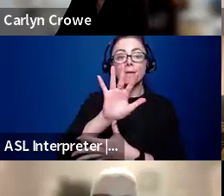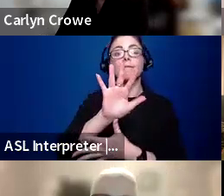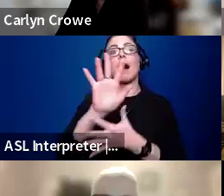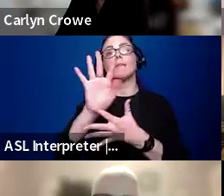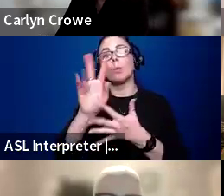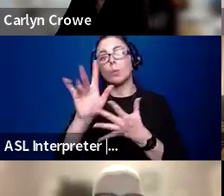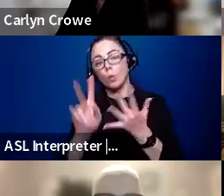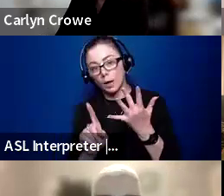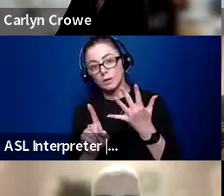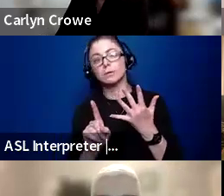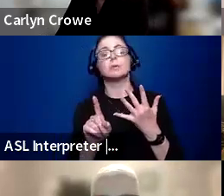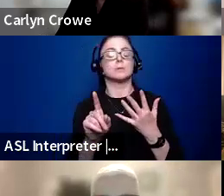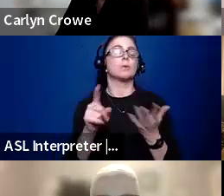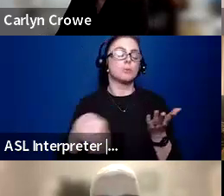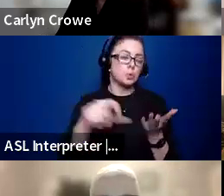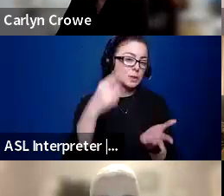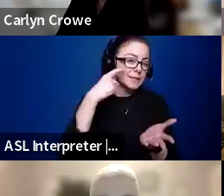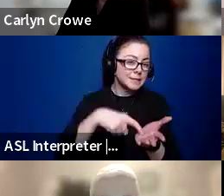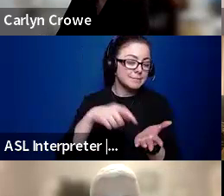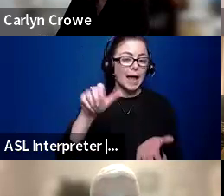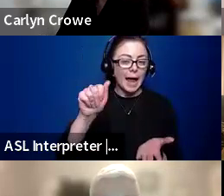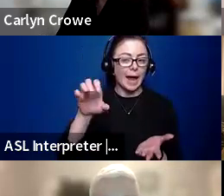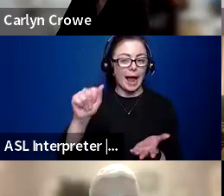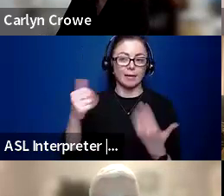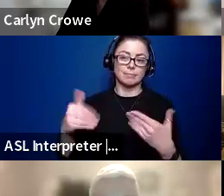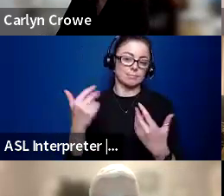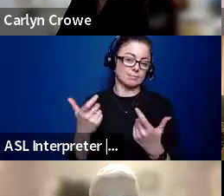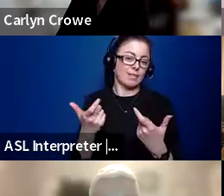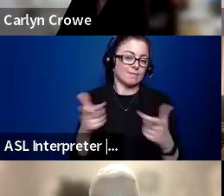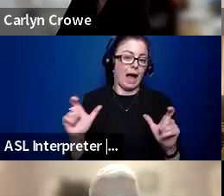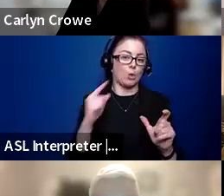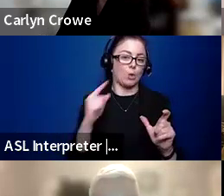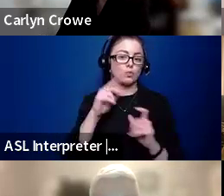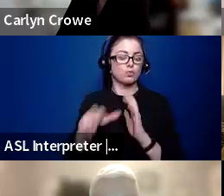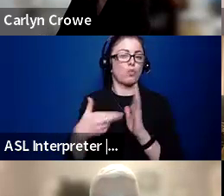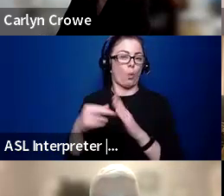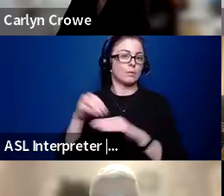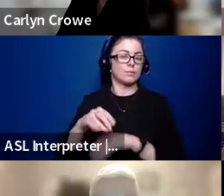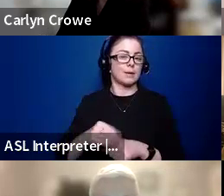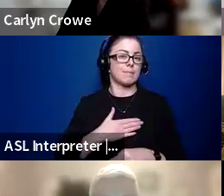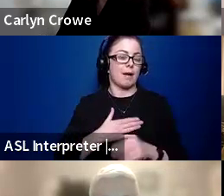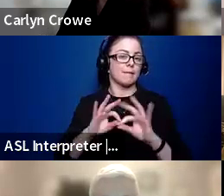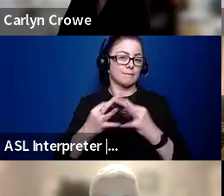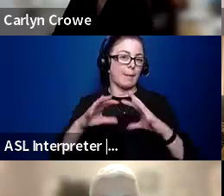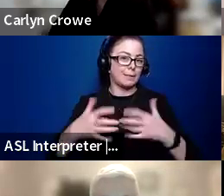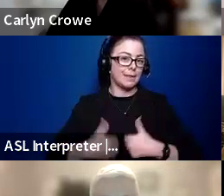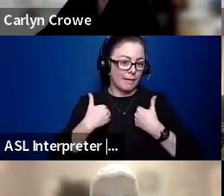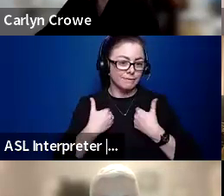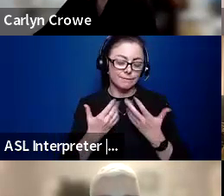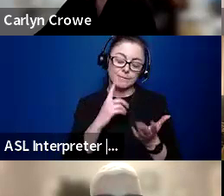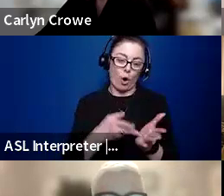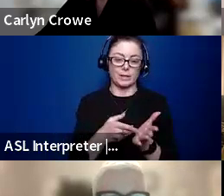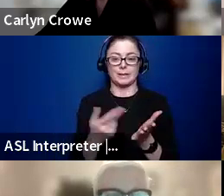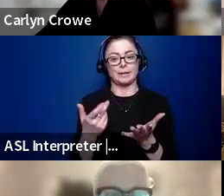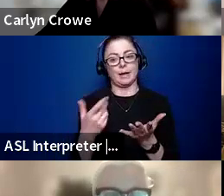So as you can see, the AEA has played a vital role in my family's life. Honestly, more than I can truly express in the short time given